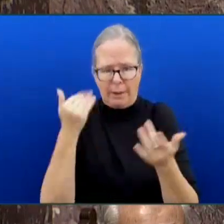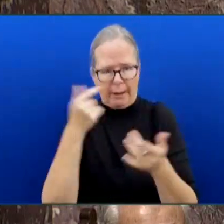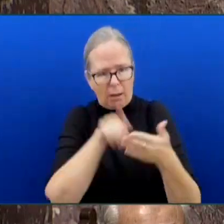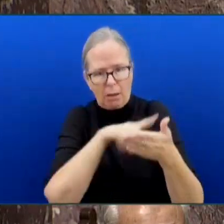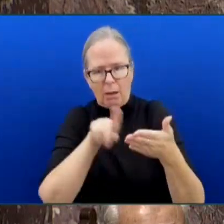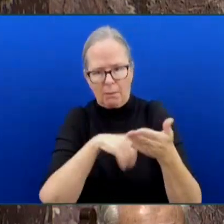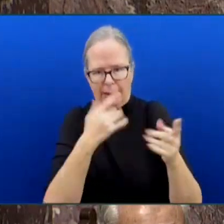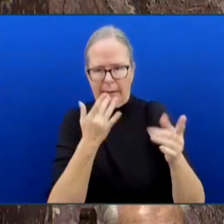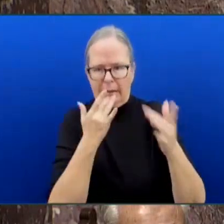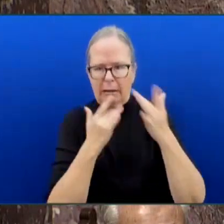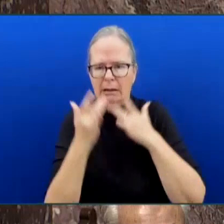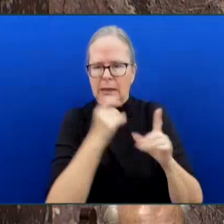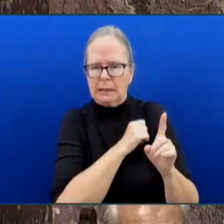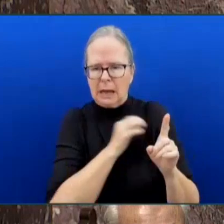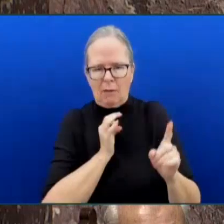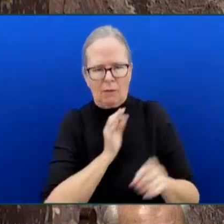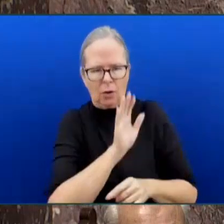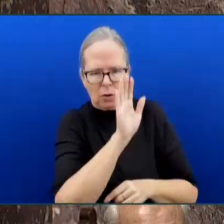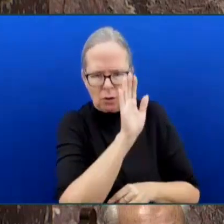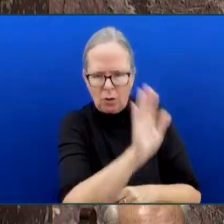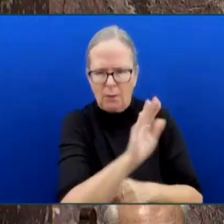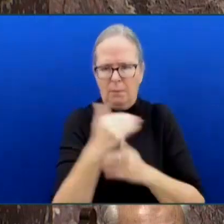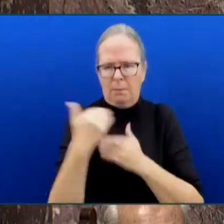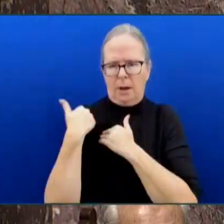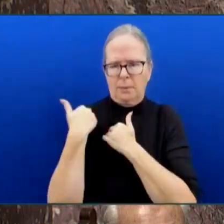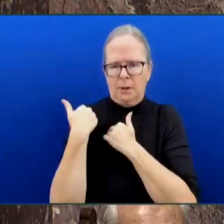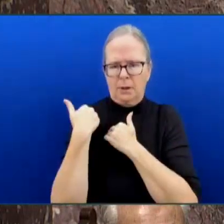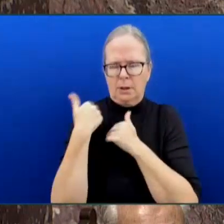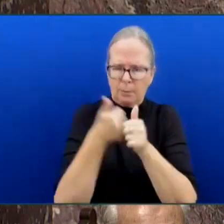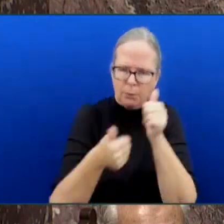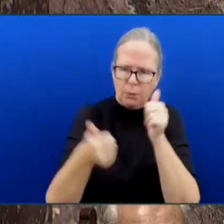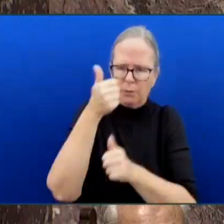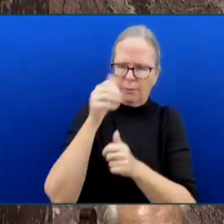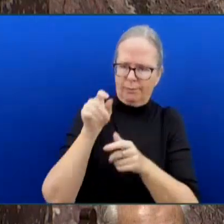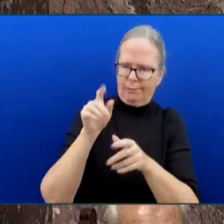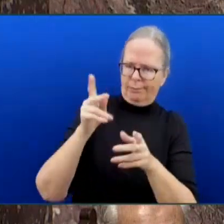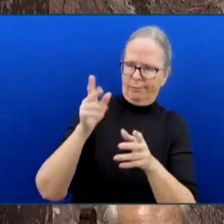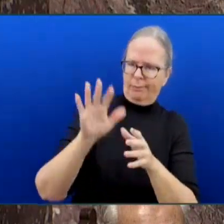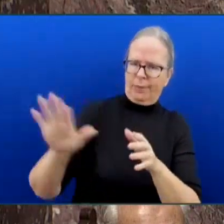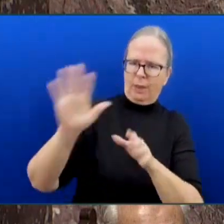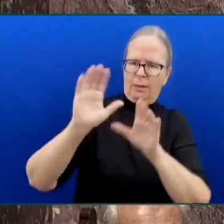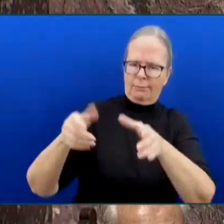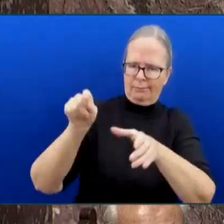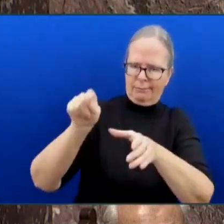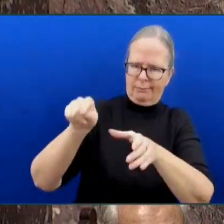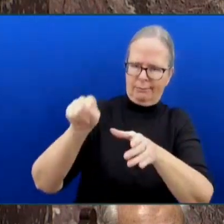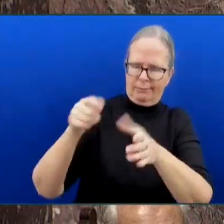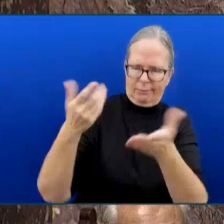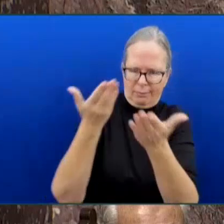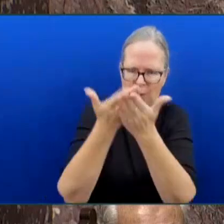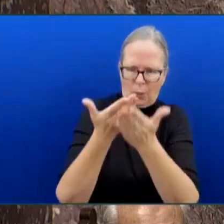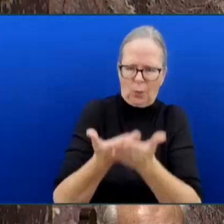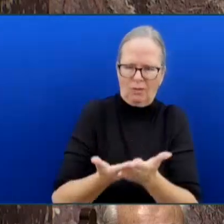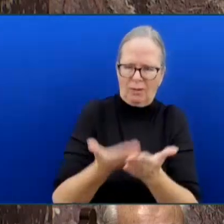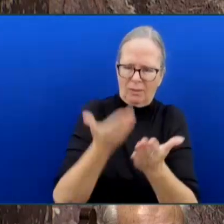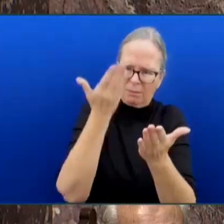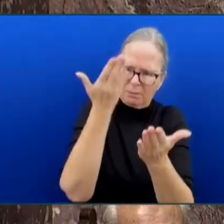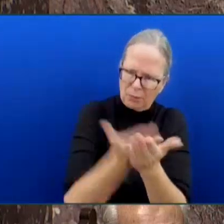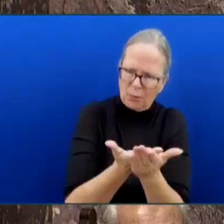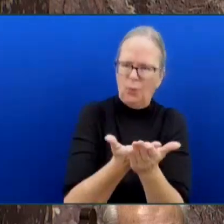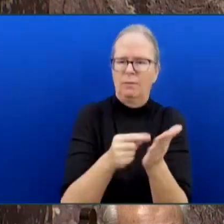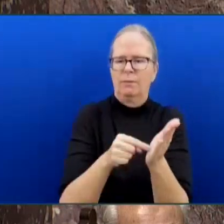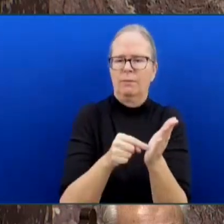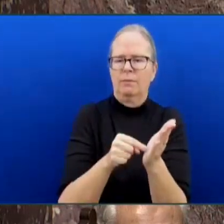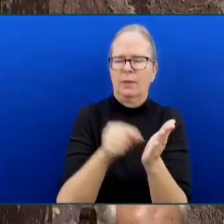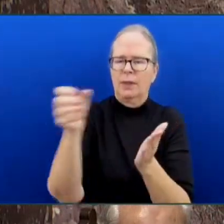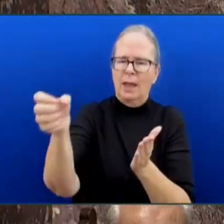When are they going to actually improve things at BC Ferries instead of just bringing back recycled politicians that failed with BC Ferries in the first